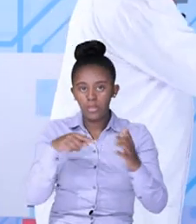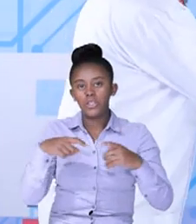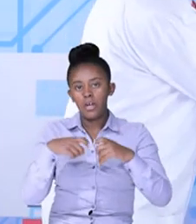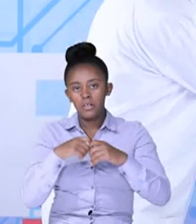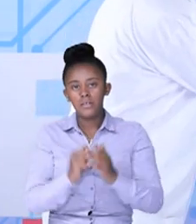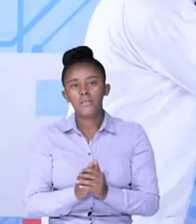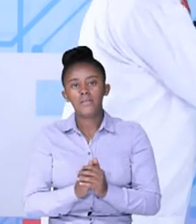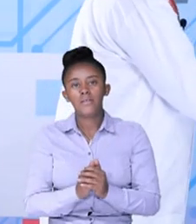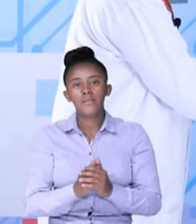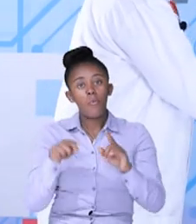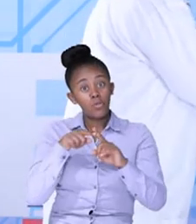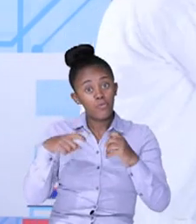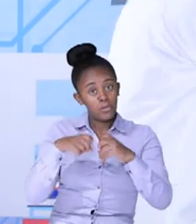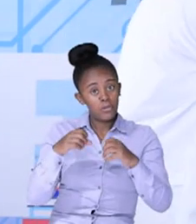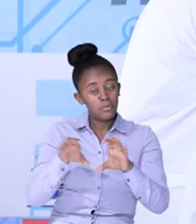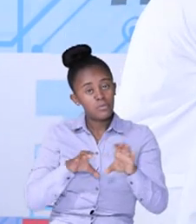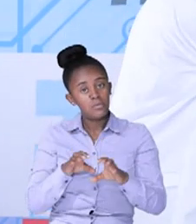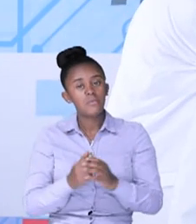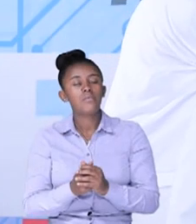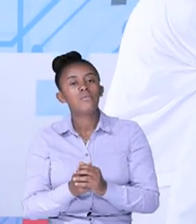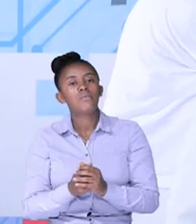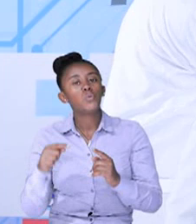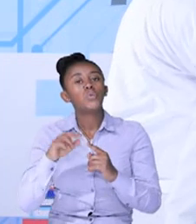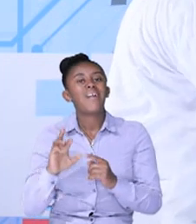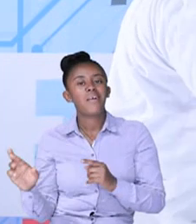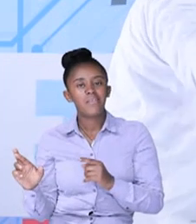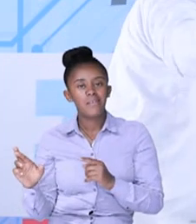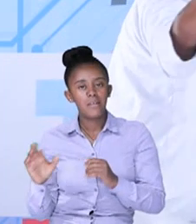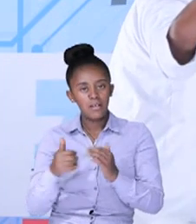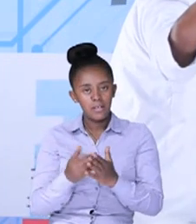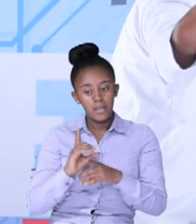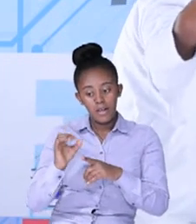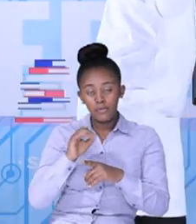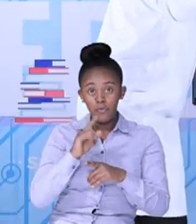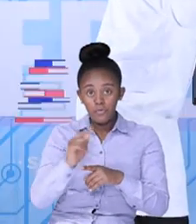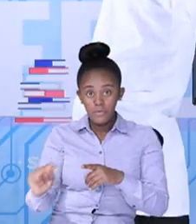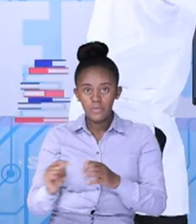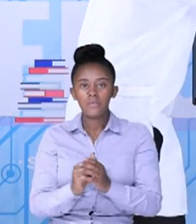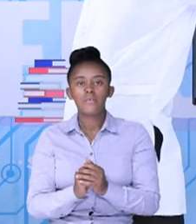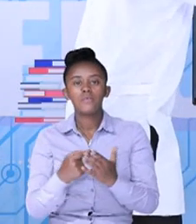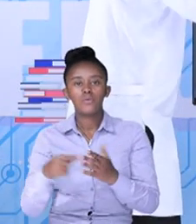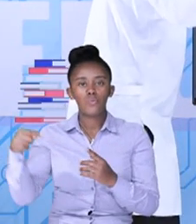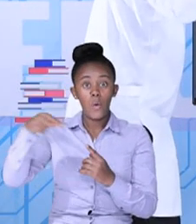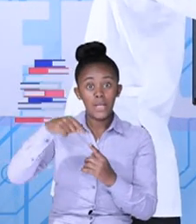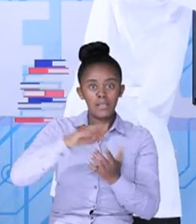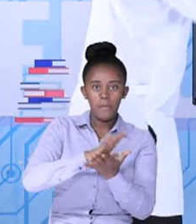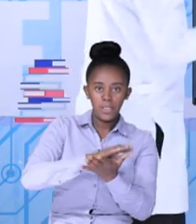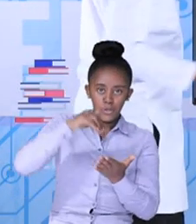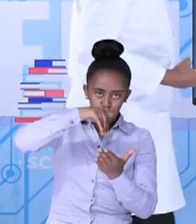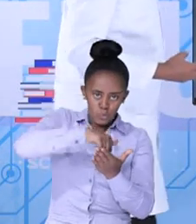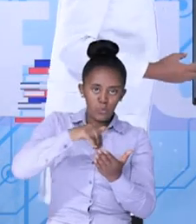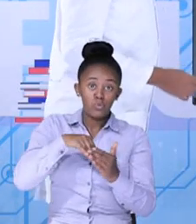Suppose here we have a positive point charge and it's moving to the right, and the direction of the magnetic field is from you towards the page, into